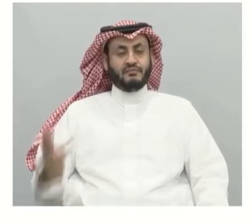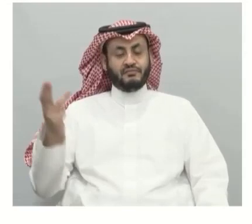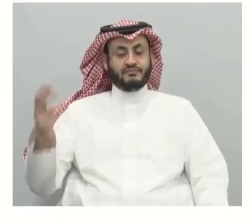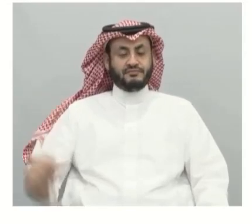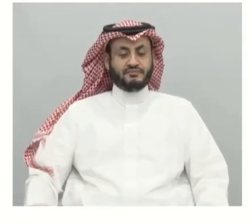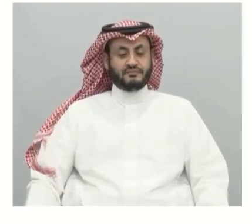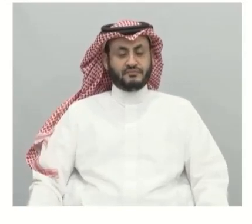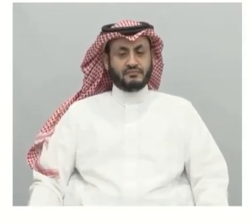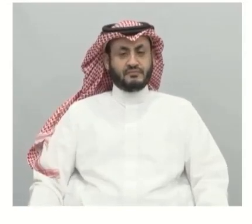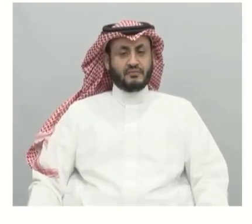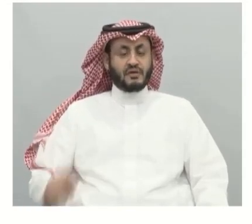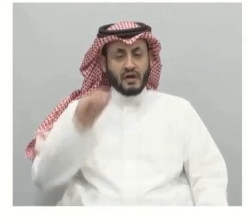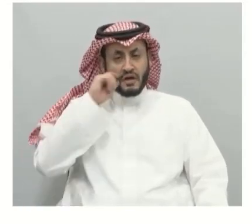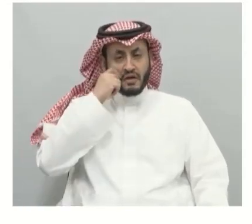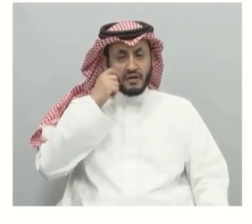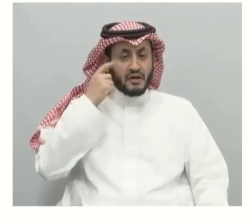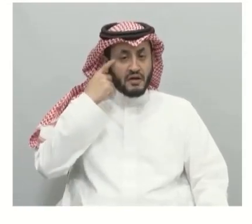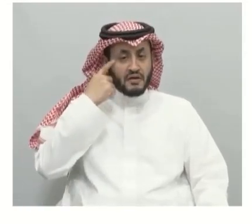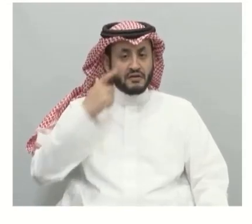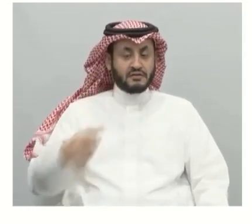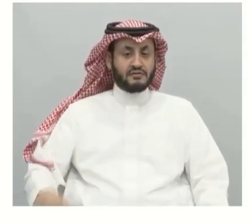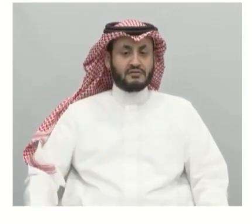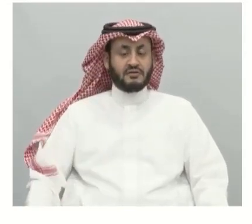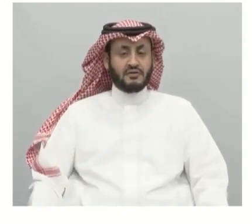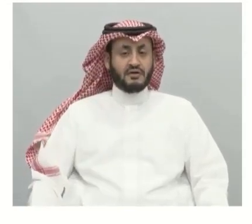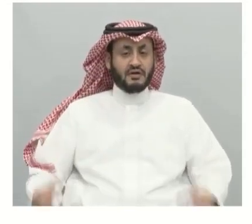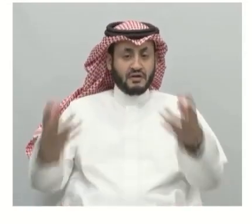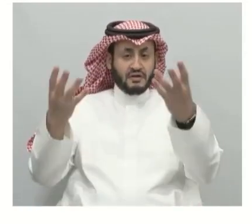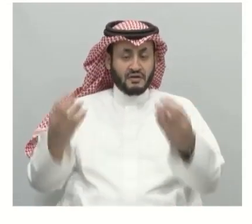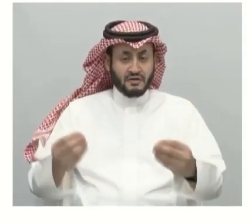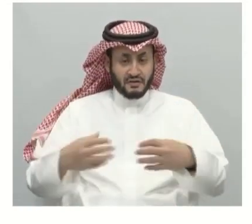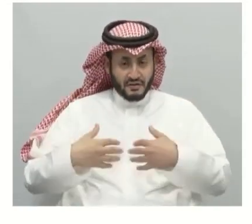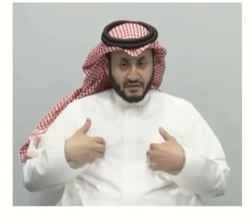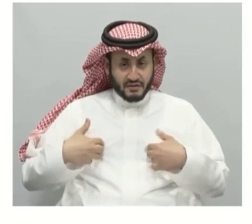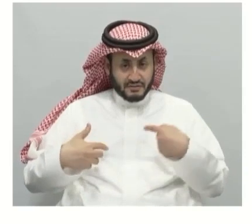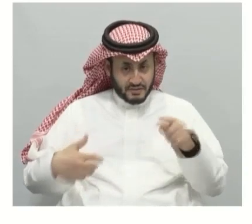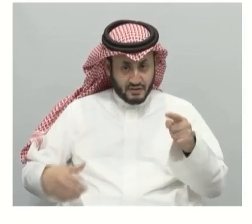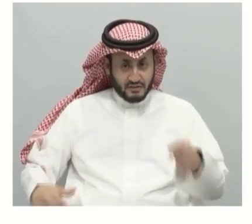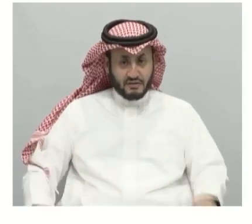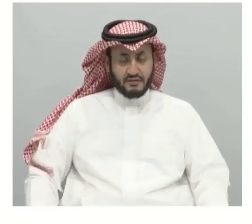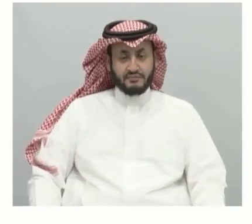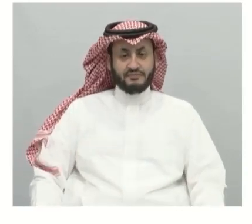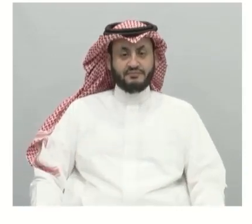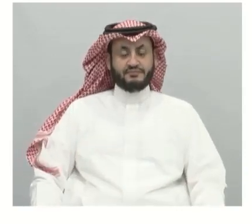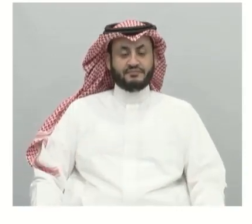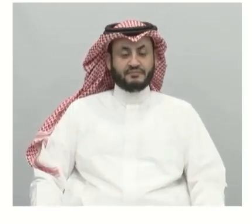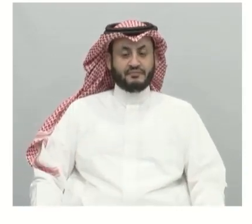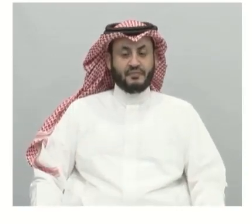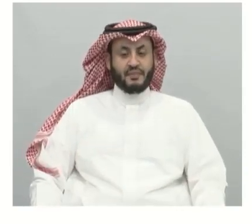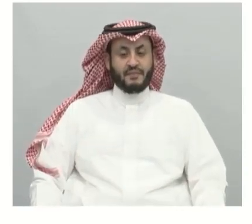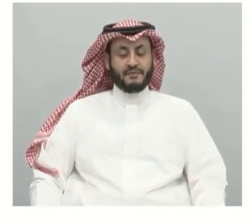the man from China is on vacation. Remember, what was the purpose of his traveling? He mentioned